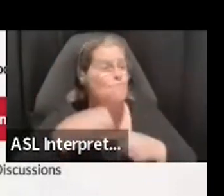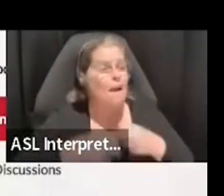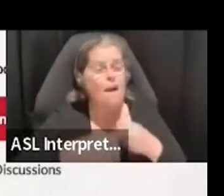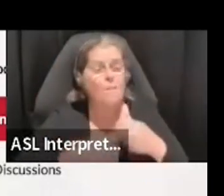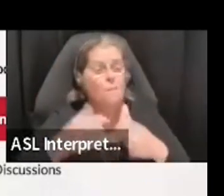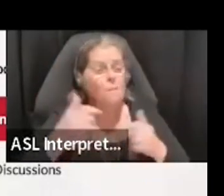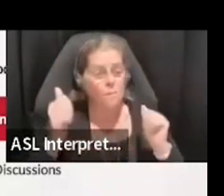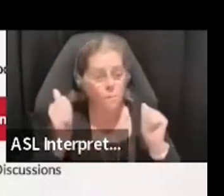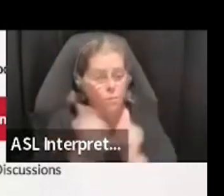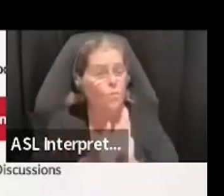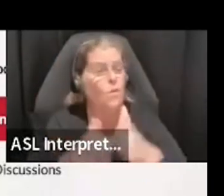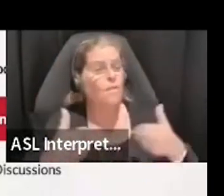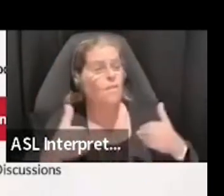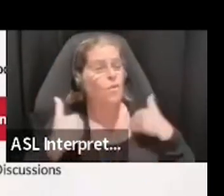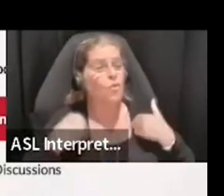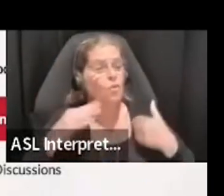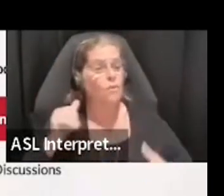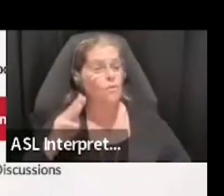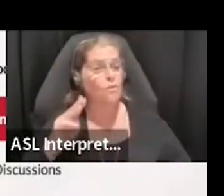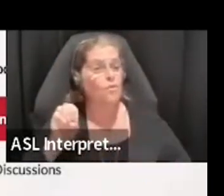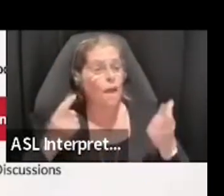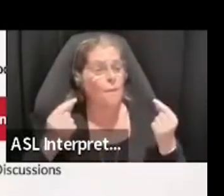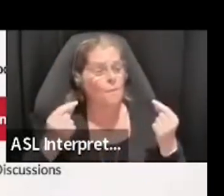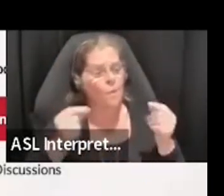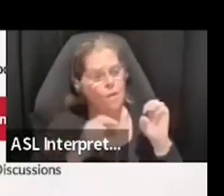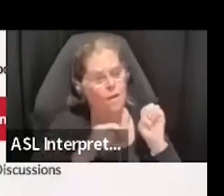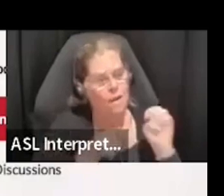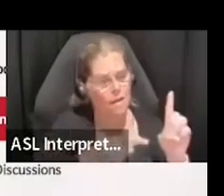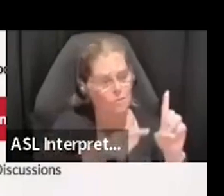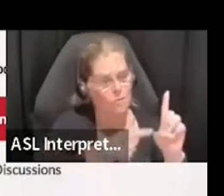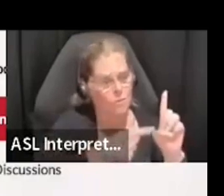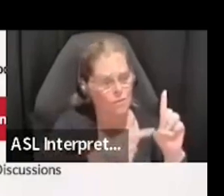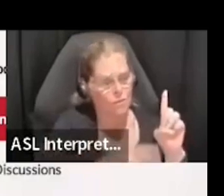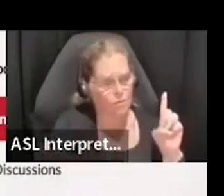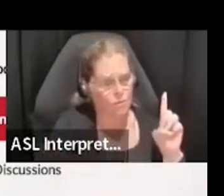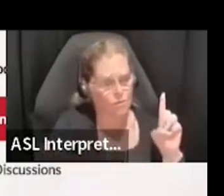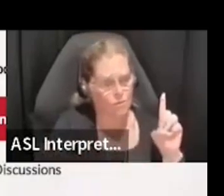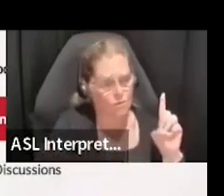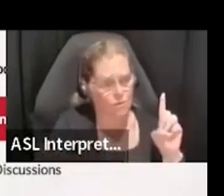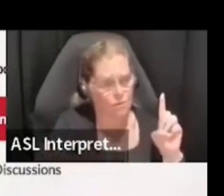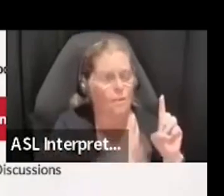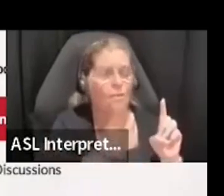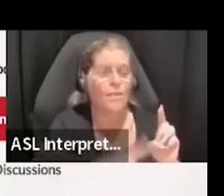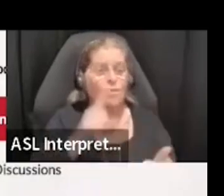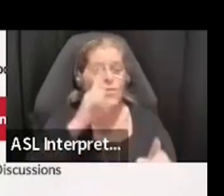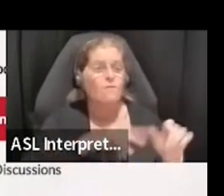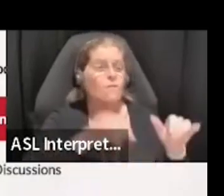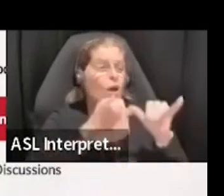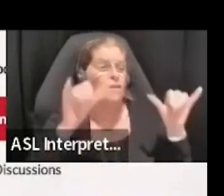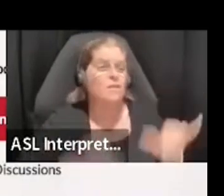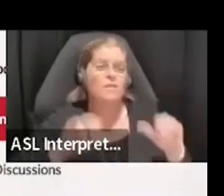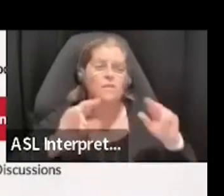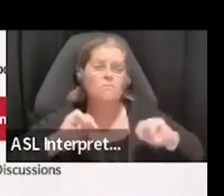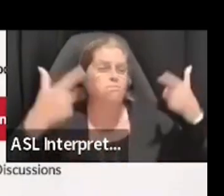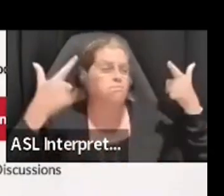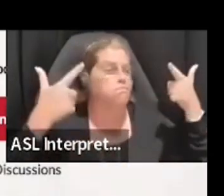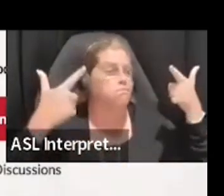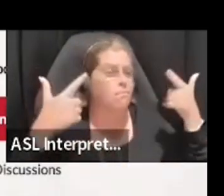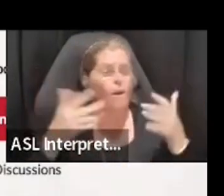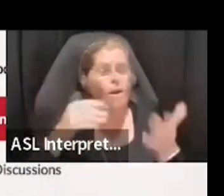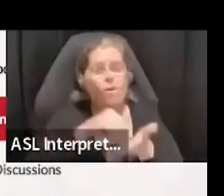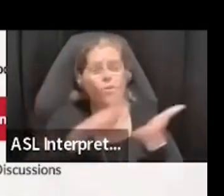We cannot continue to act as if it's okay to operate the faulty and fraudulent system, all while our children suffer and pay